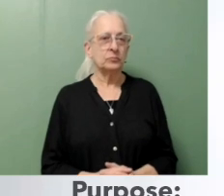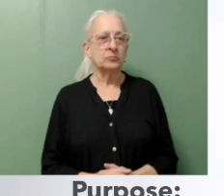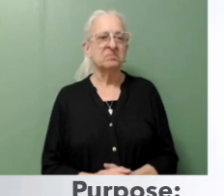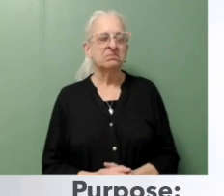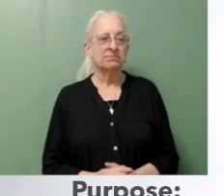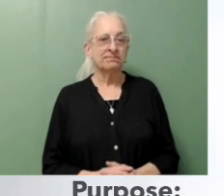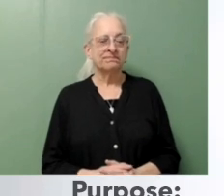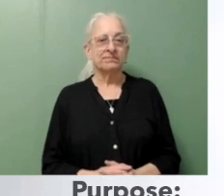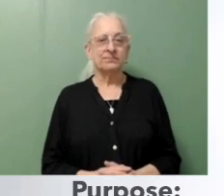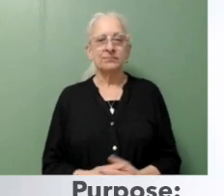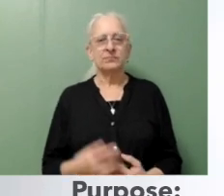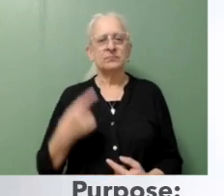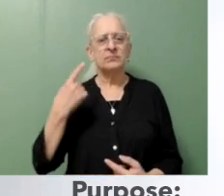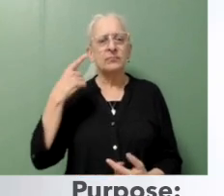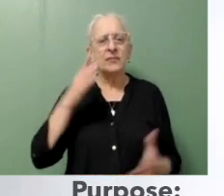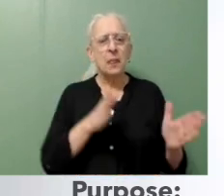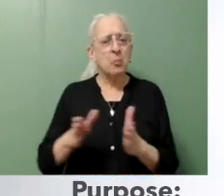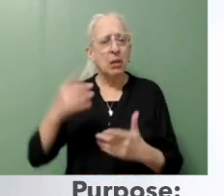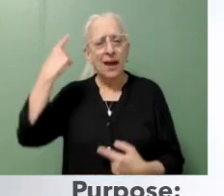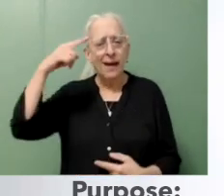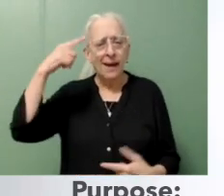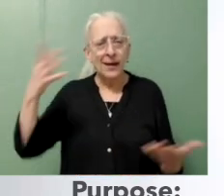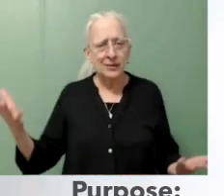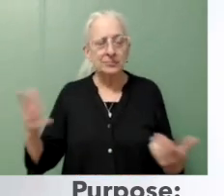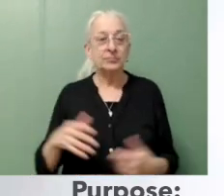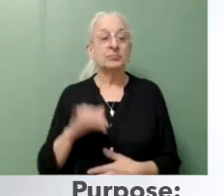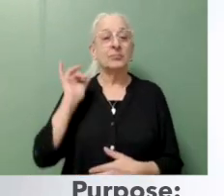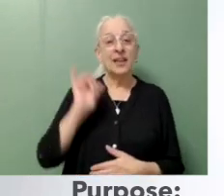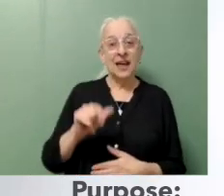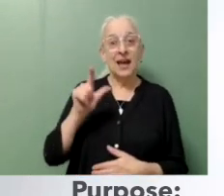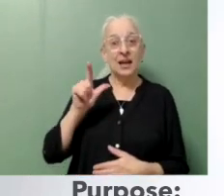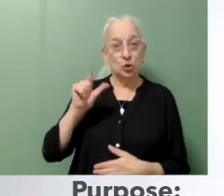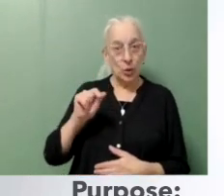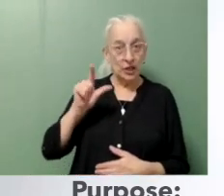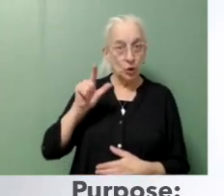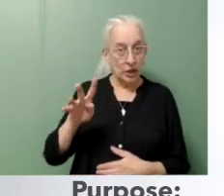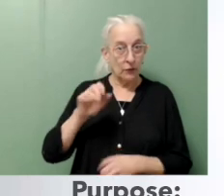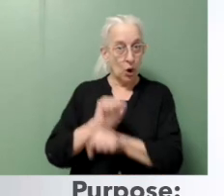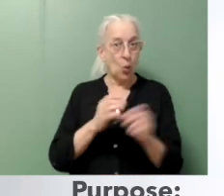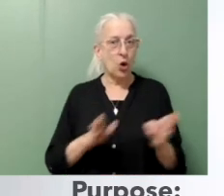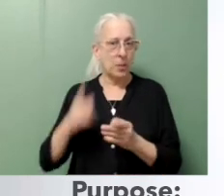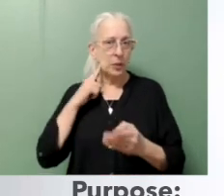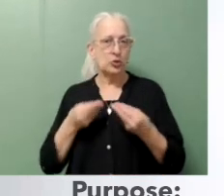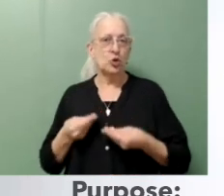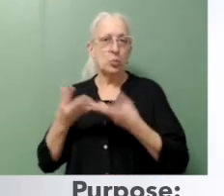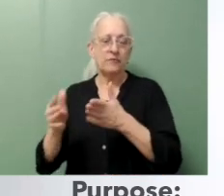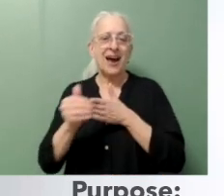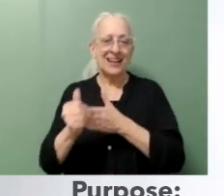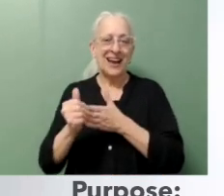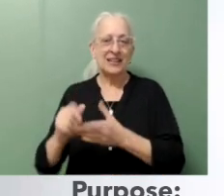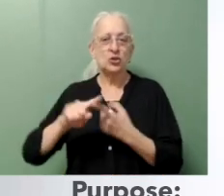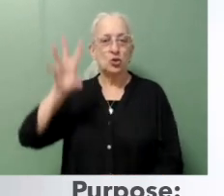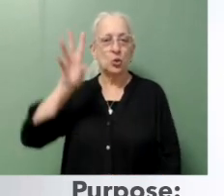So going over the purpose of the plan, the purpose of the 2024 work plan was to provide guidance to the 6 CT Rocks